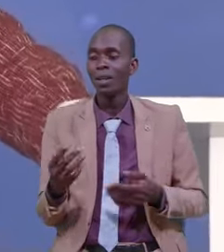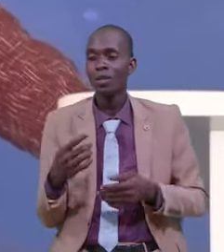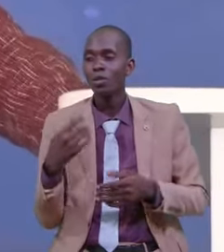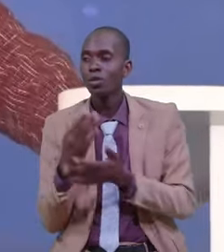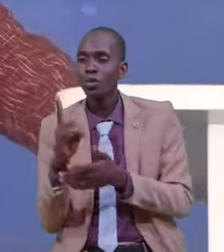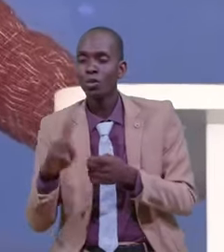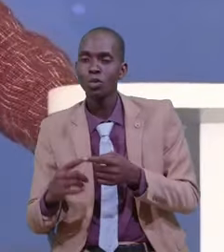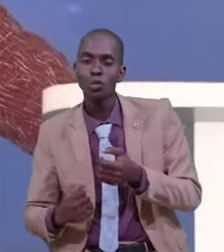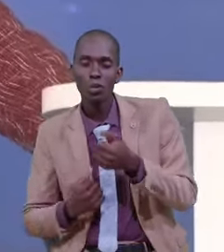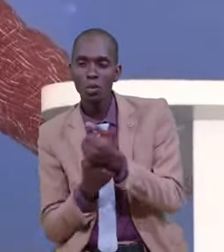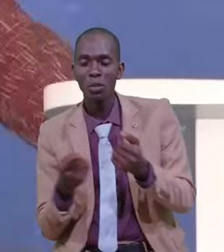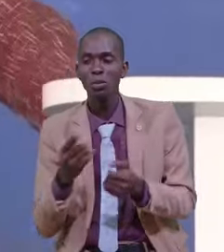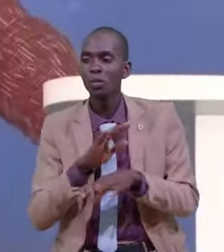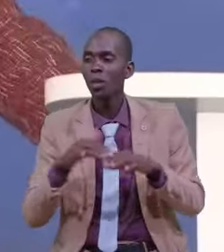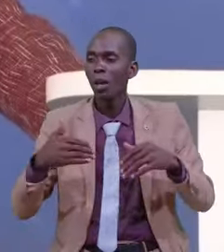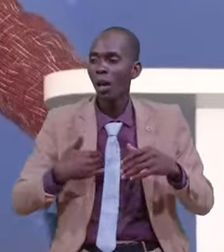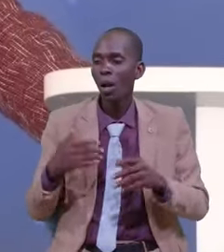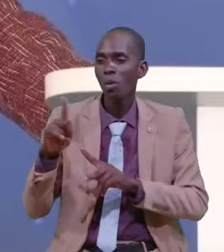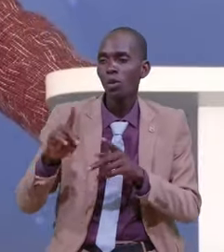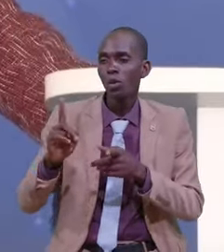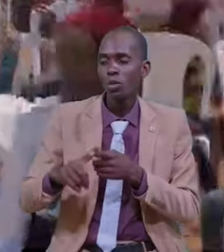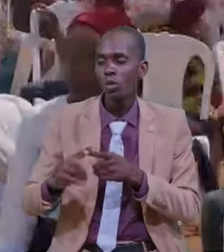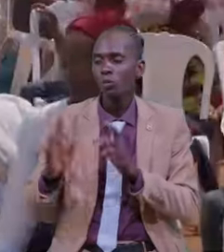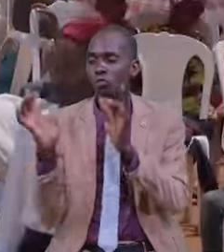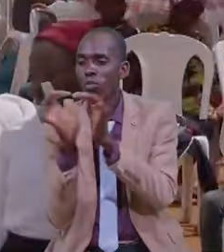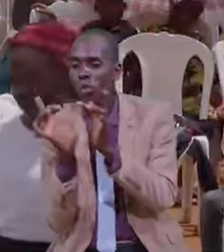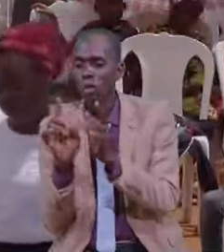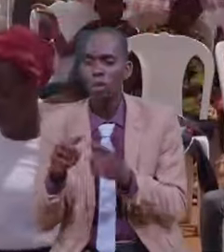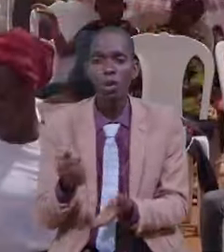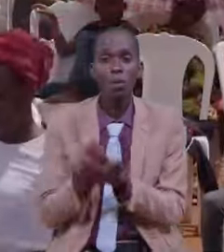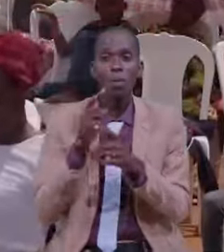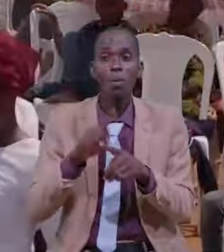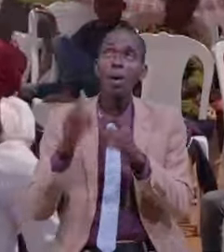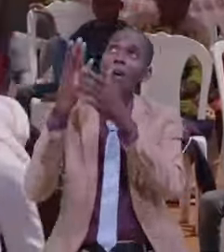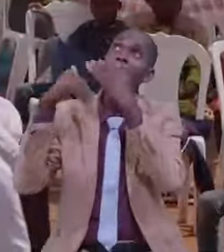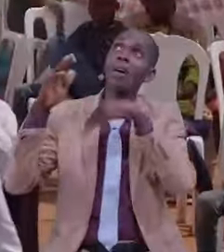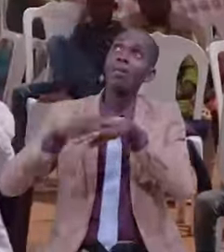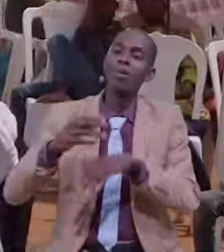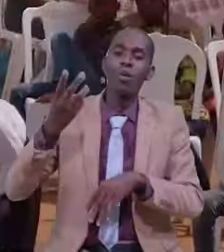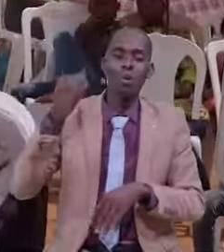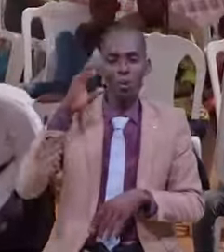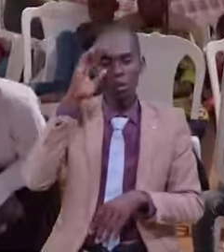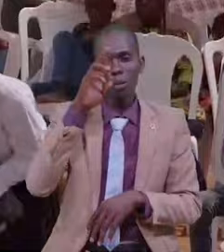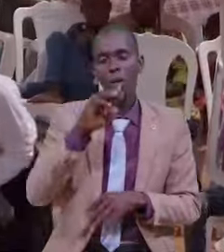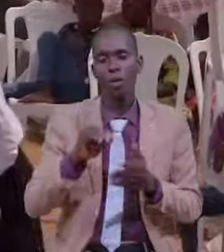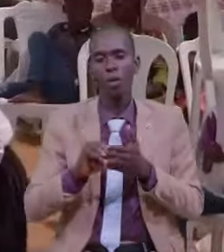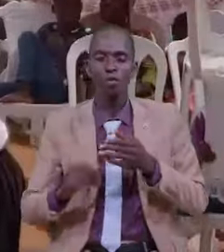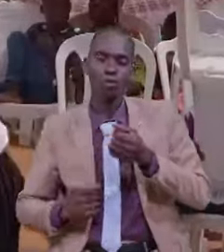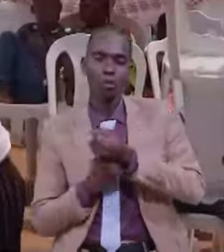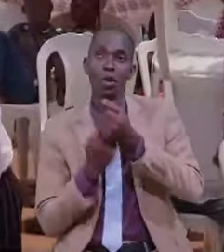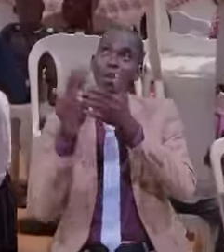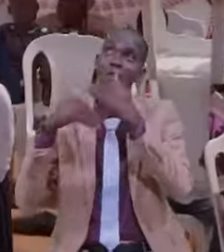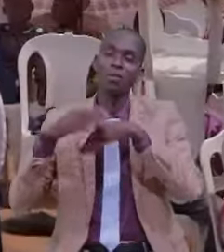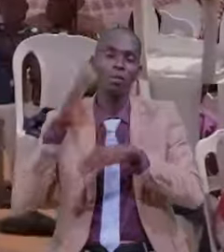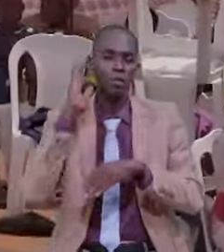good contacts. Heaven was his contact. Heaven will be your contact. We're looking